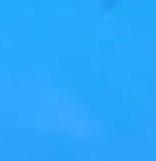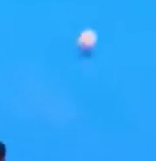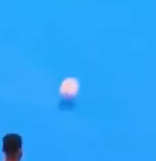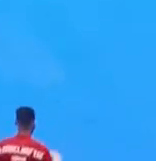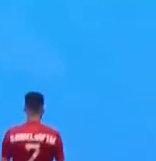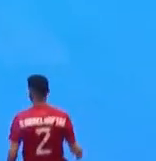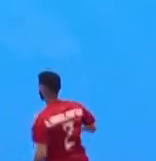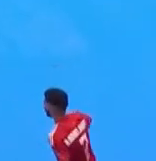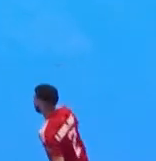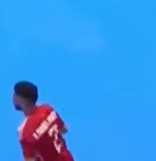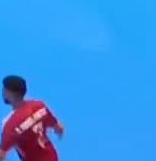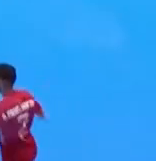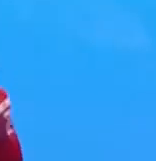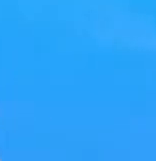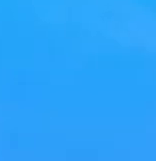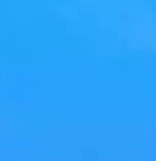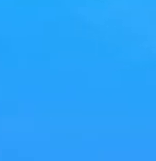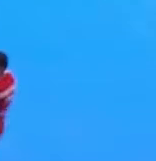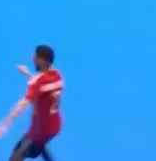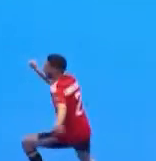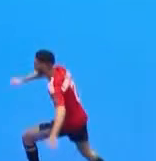goalkeeper.